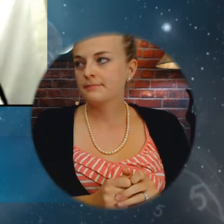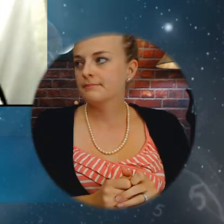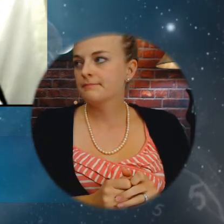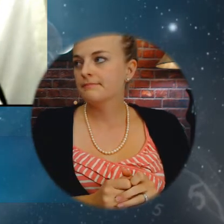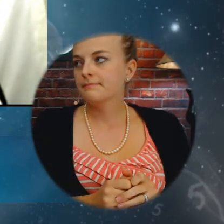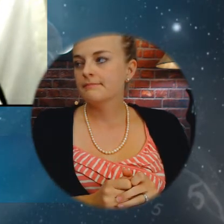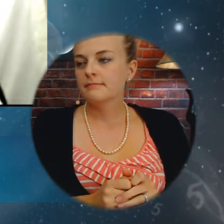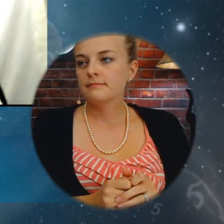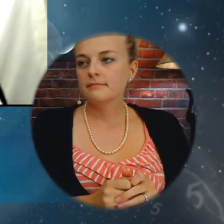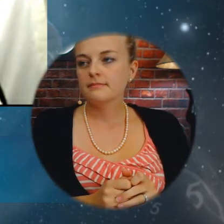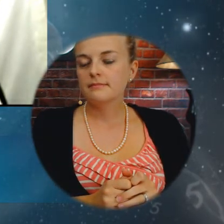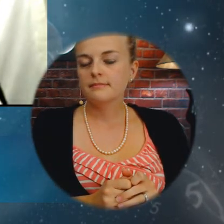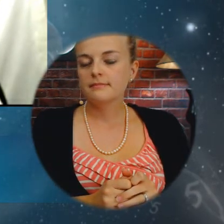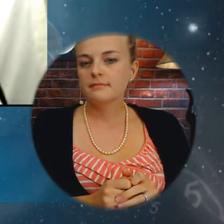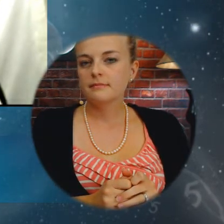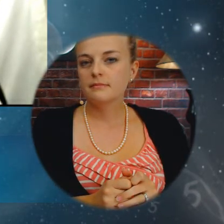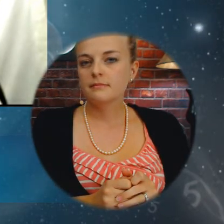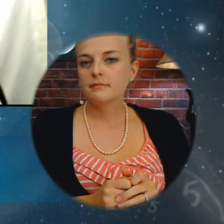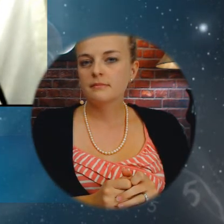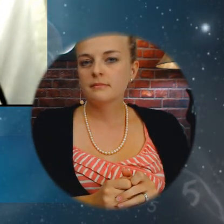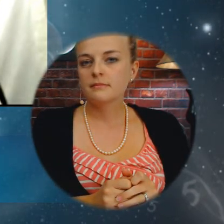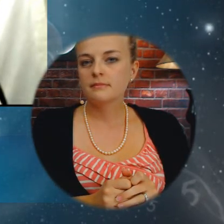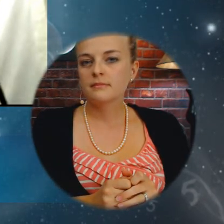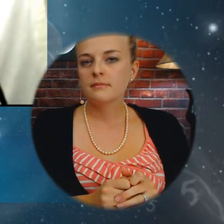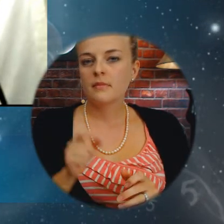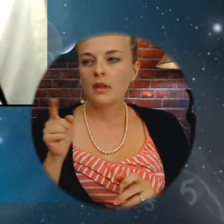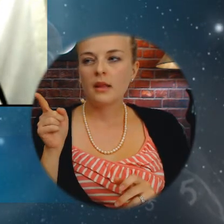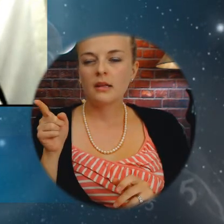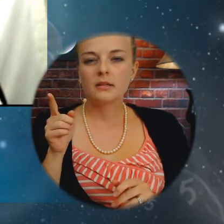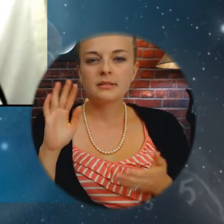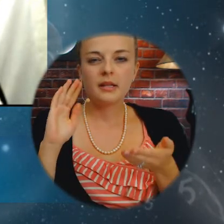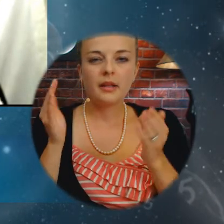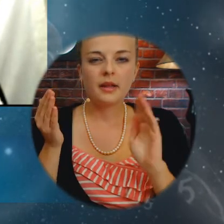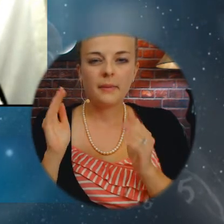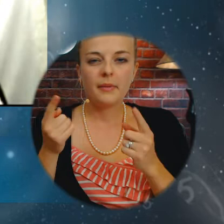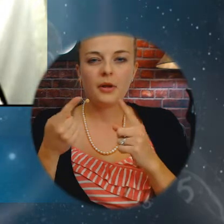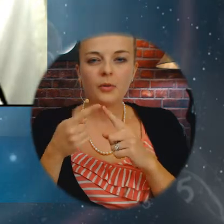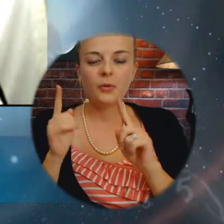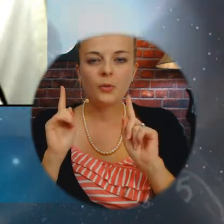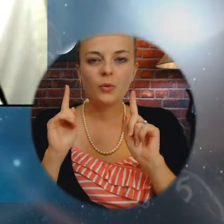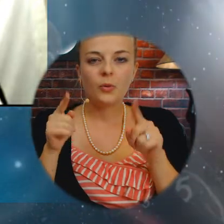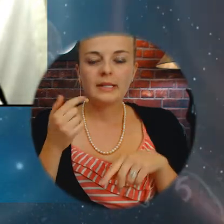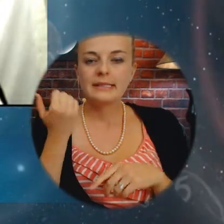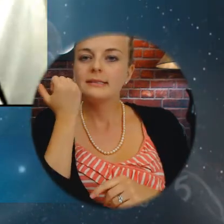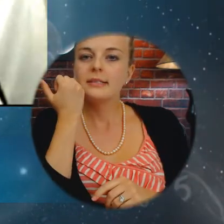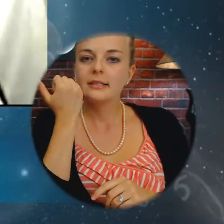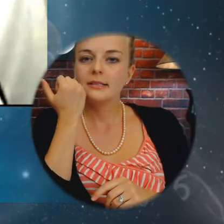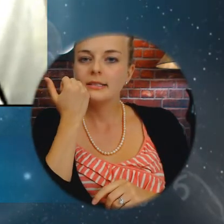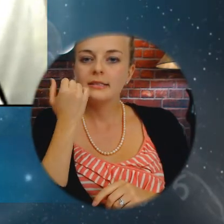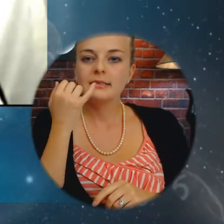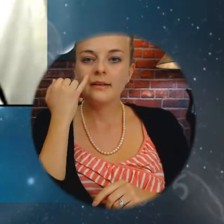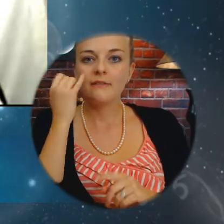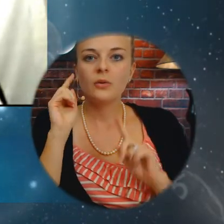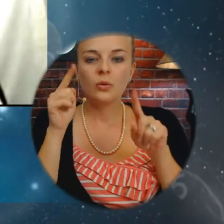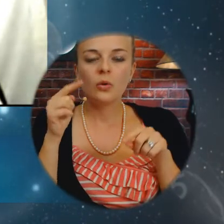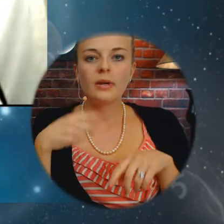I love to use the analogy of an orthodontist, for instance. You know, if you really took all the materials of getting braces and you put them down on a table,